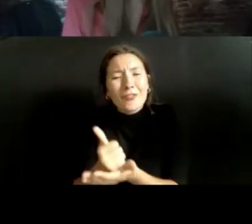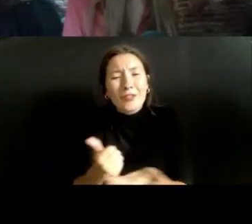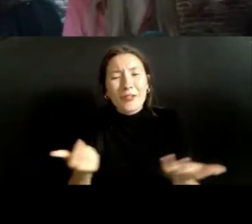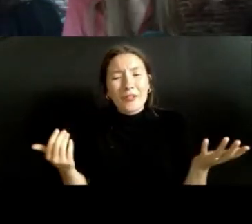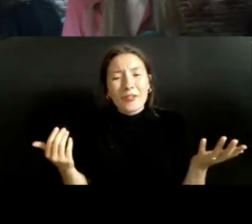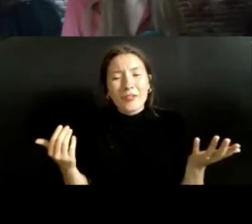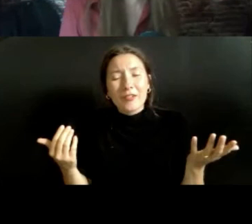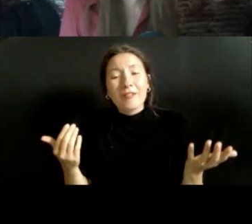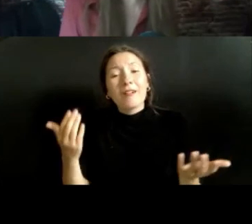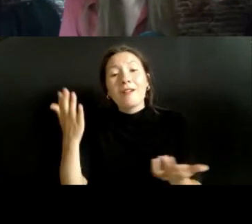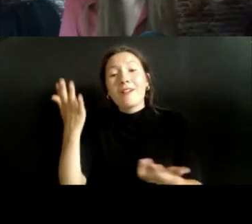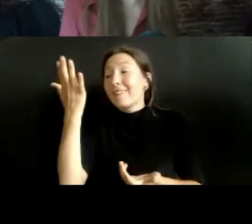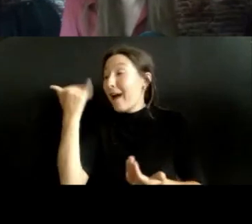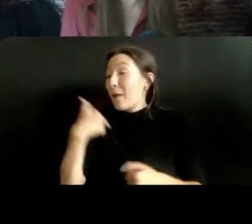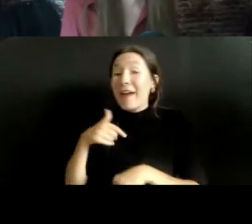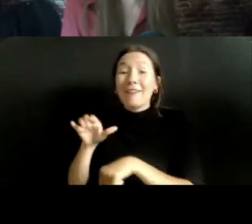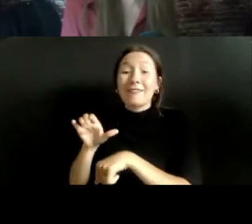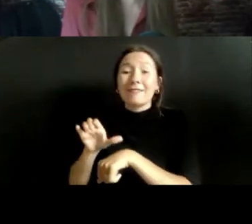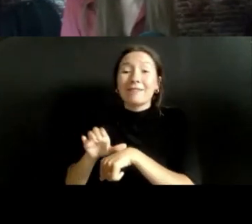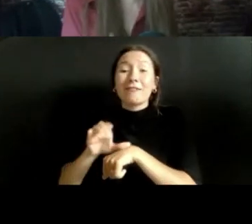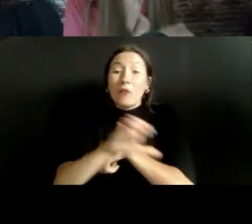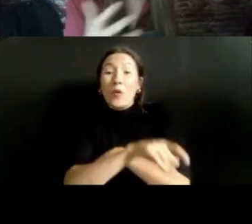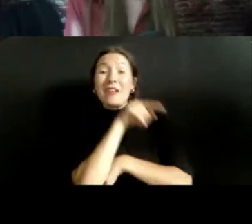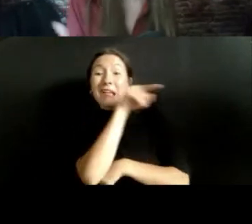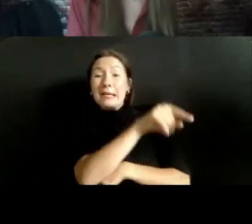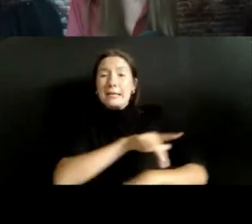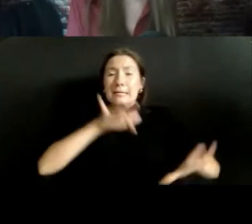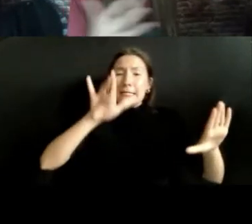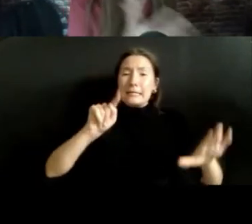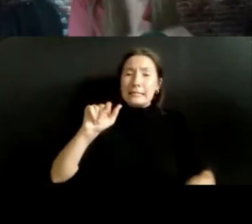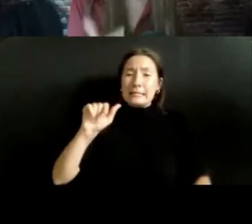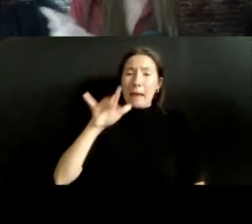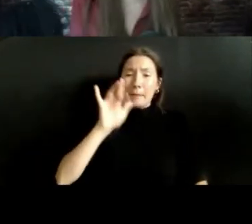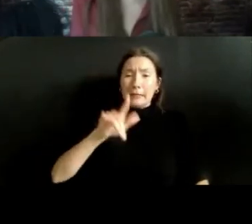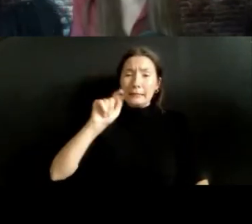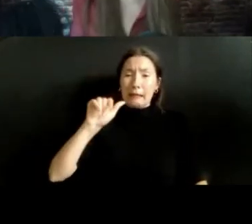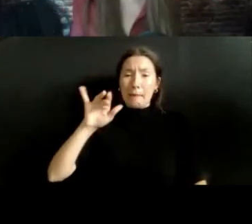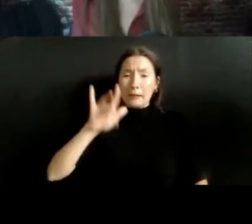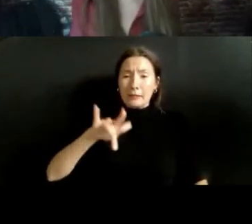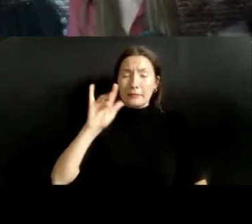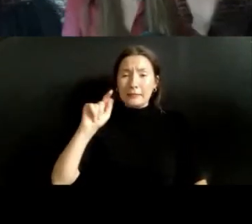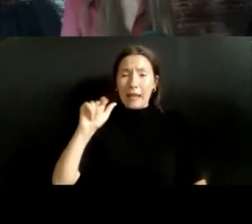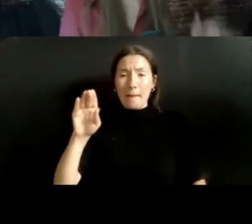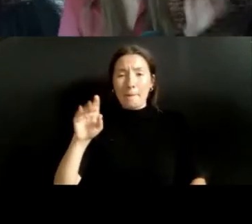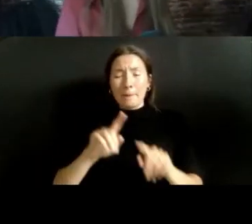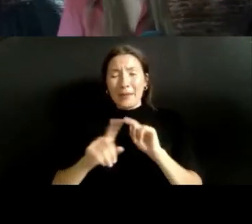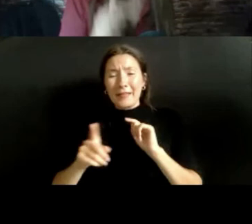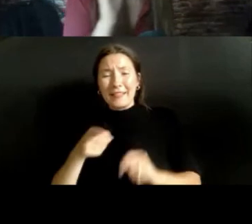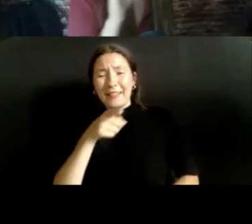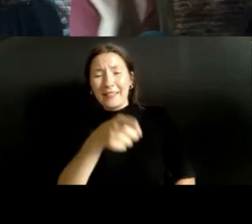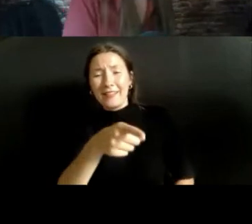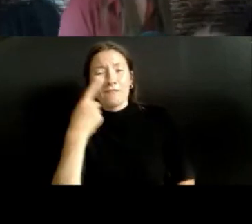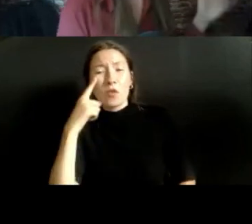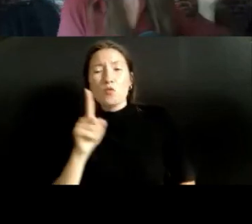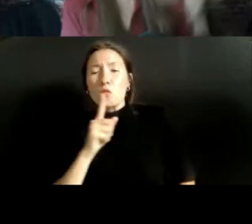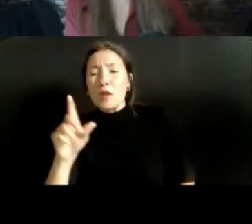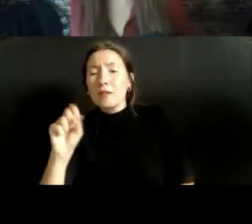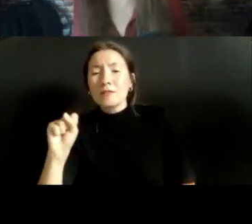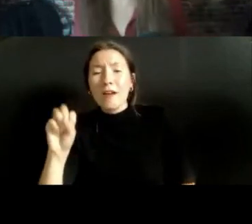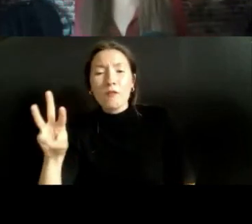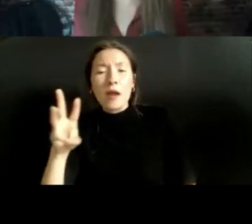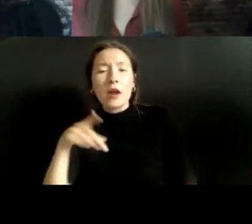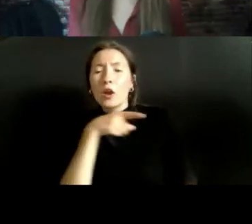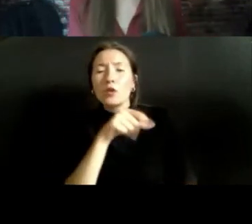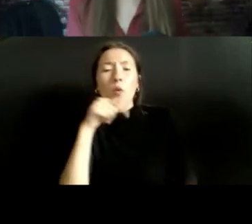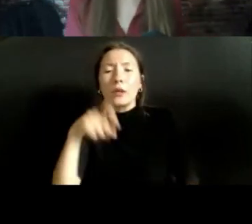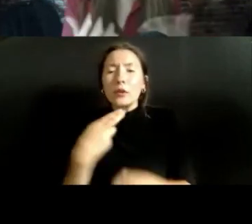real software, they don't tab to that button? They would do Alt and whatever. And they can't use those keyboard